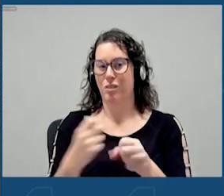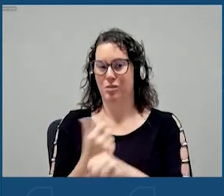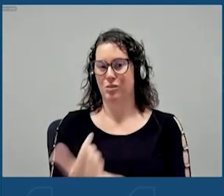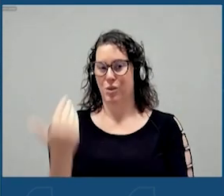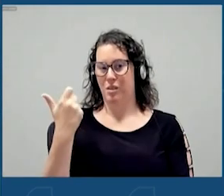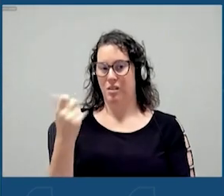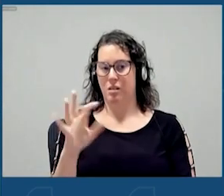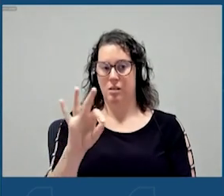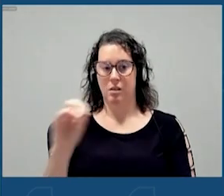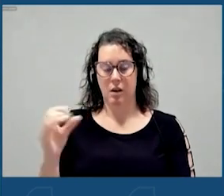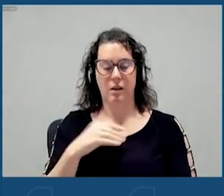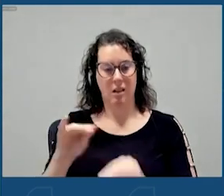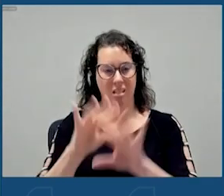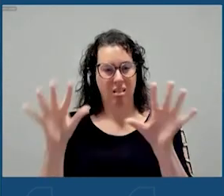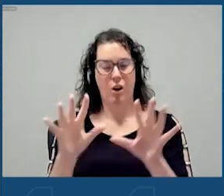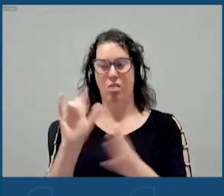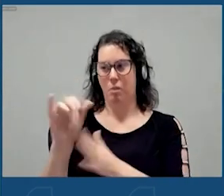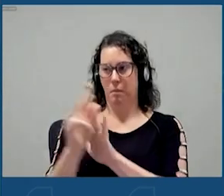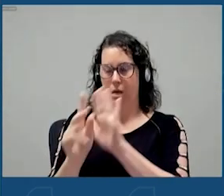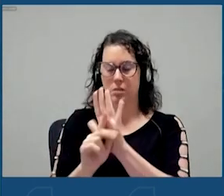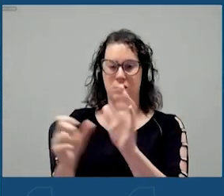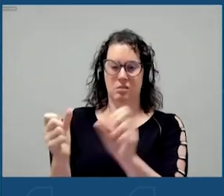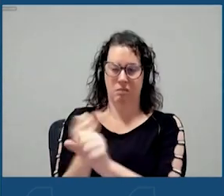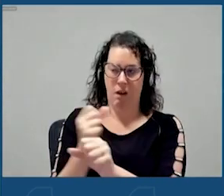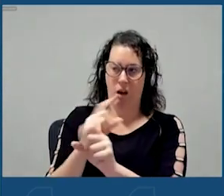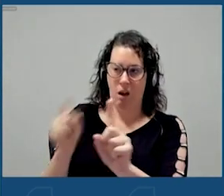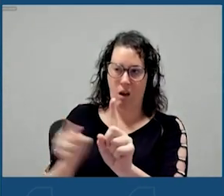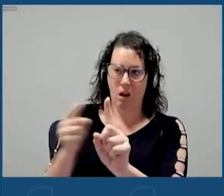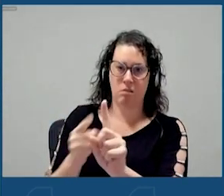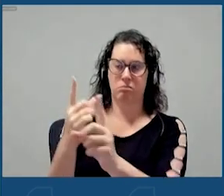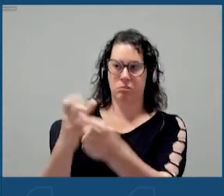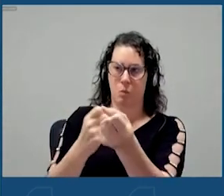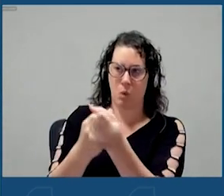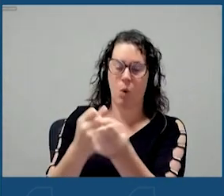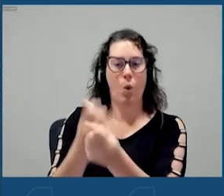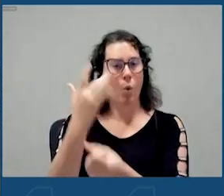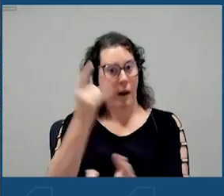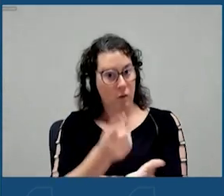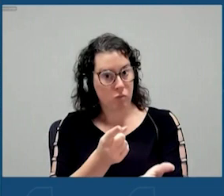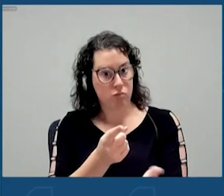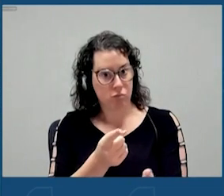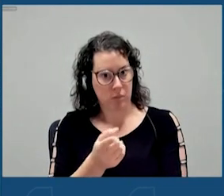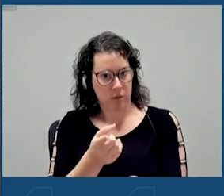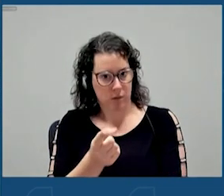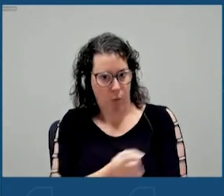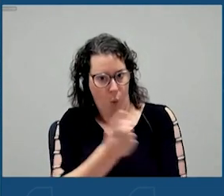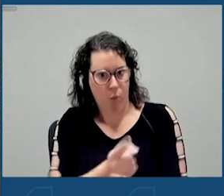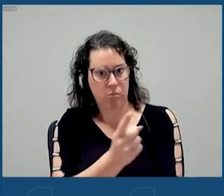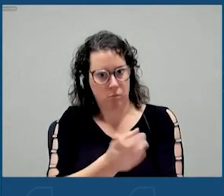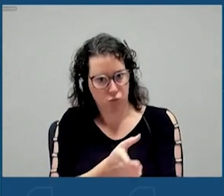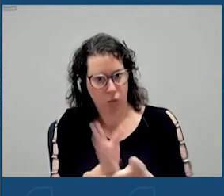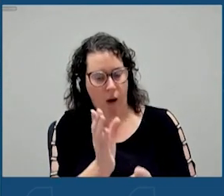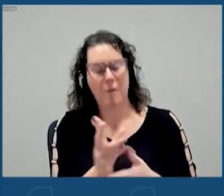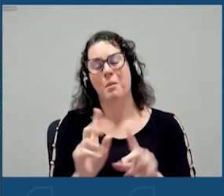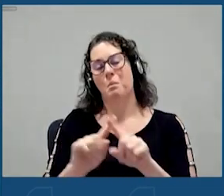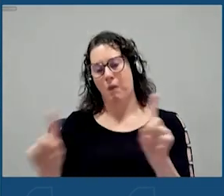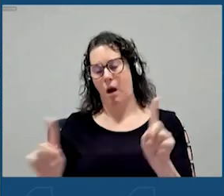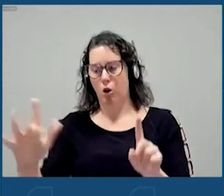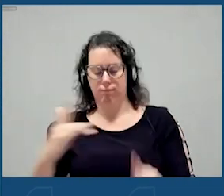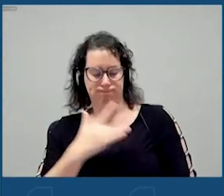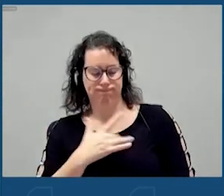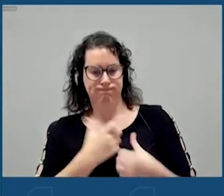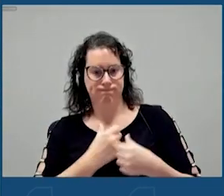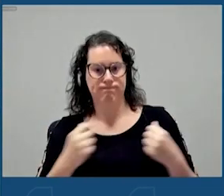these policies, not only because it's the right thing to do, but also because it comes from her heart. Thank you, Governor Hochul, for